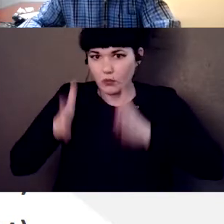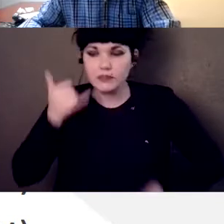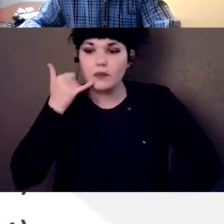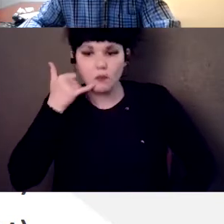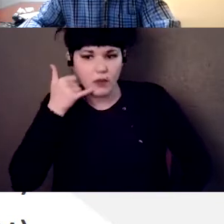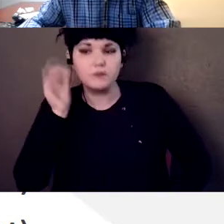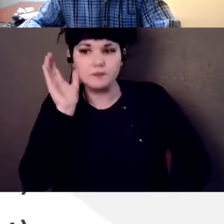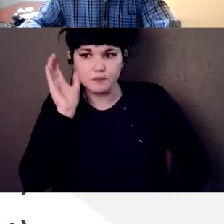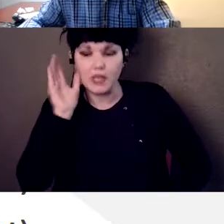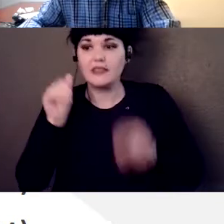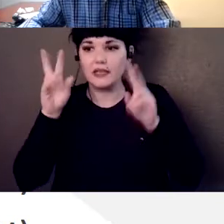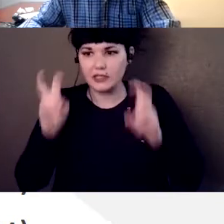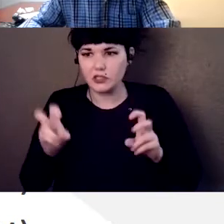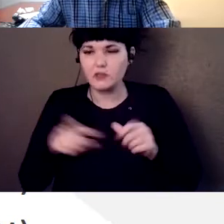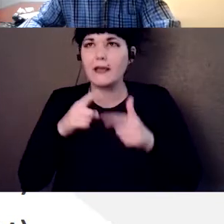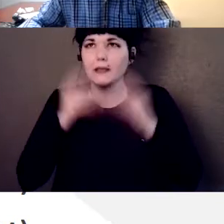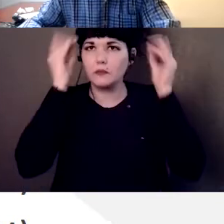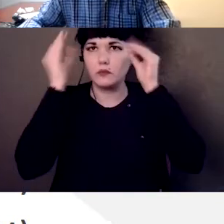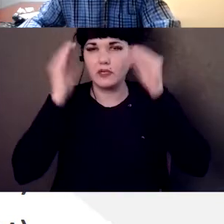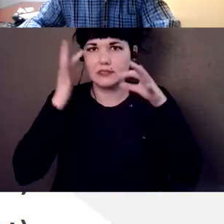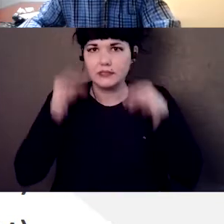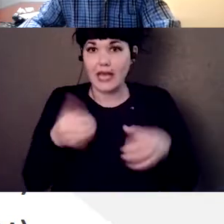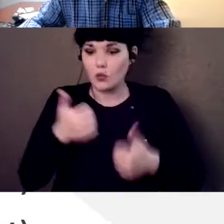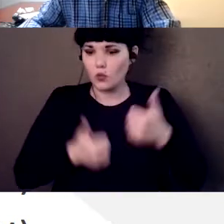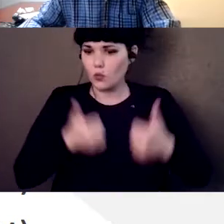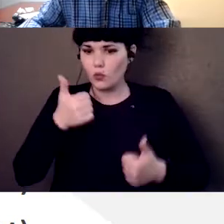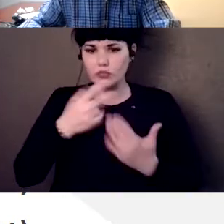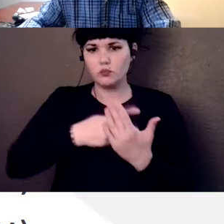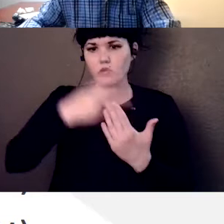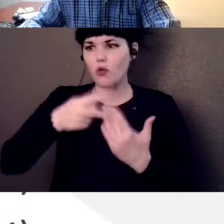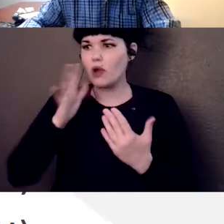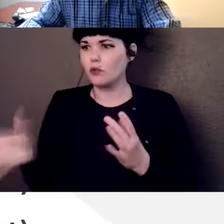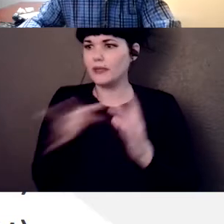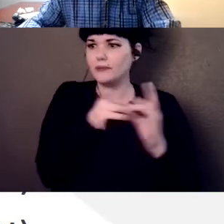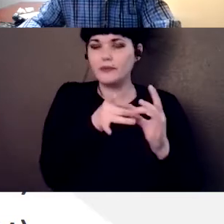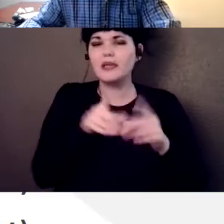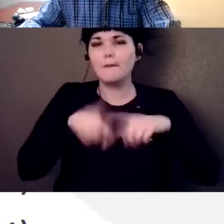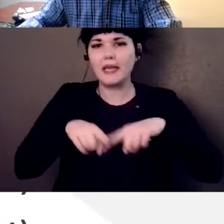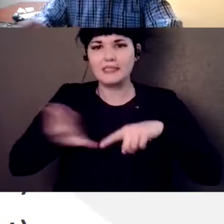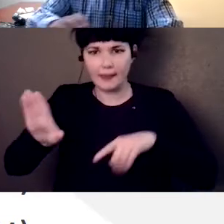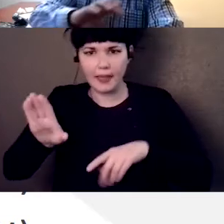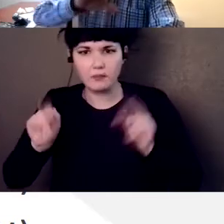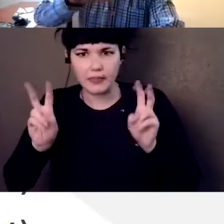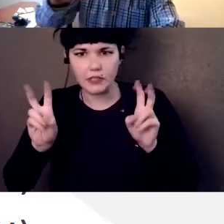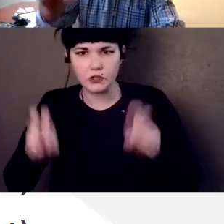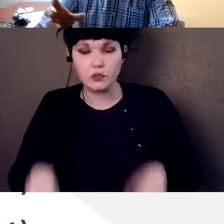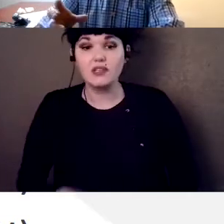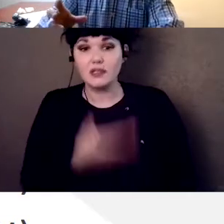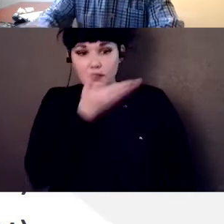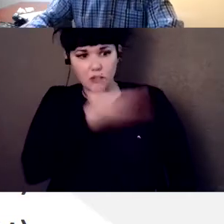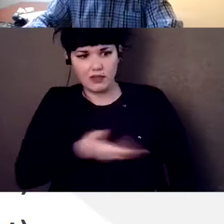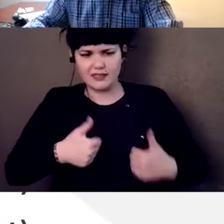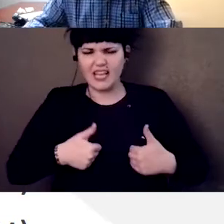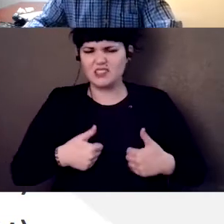and decide which of the programs their service request should be assigned to based on the issues the individual is facing. So this gives you a kind of an